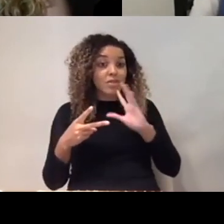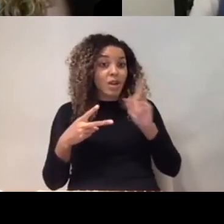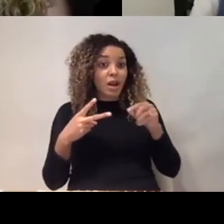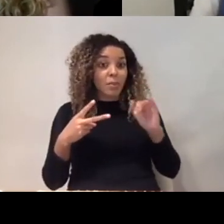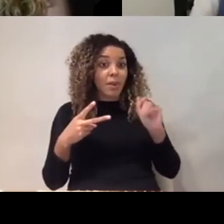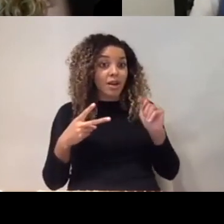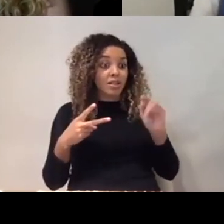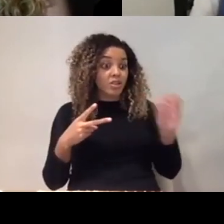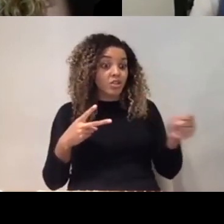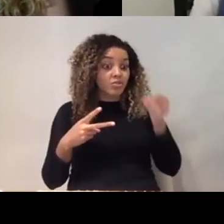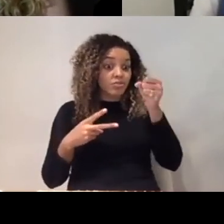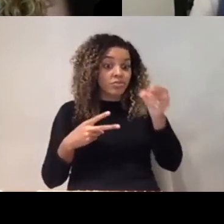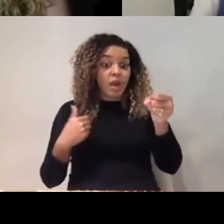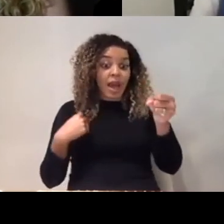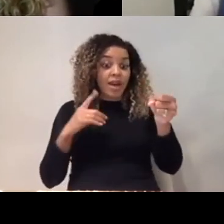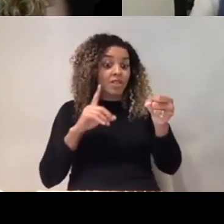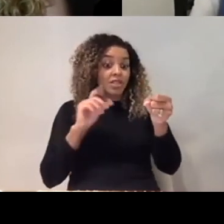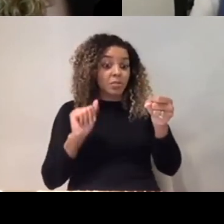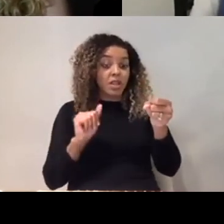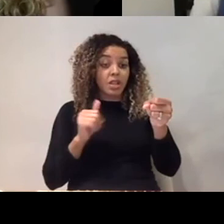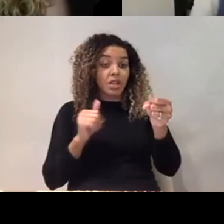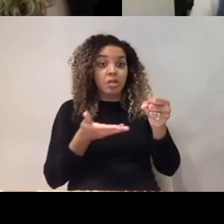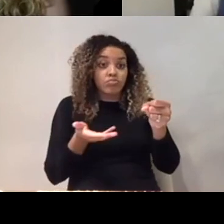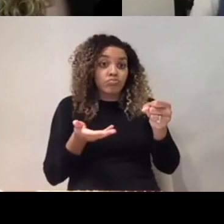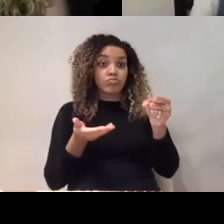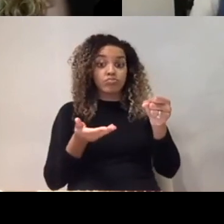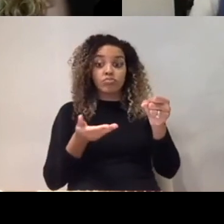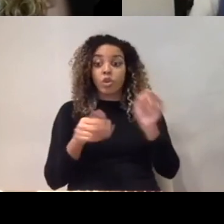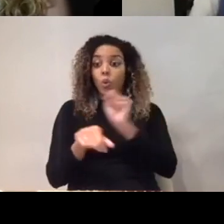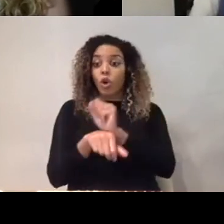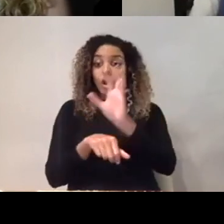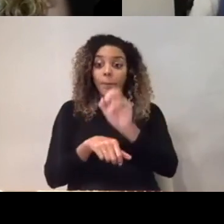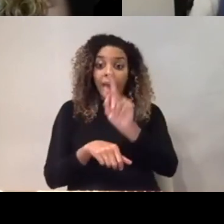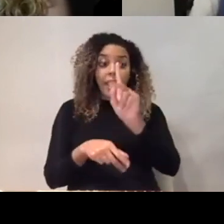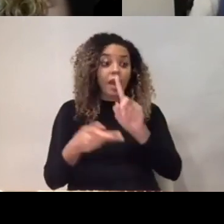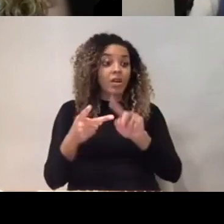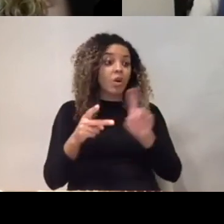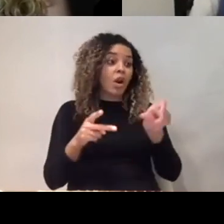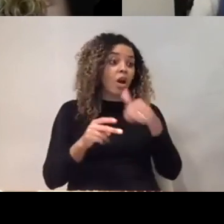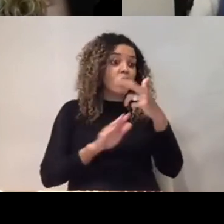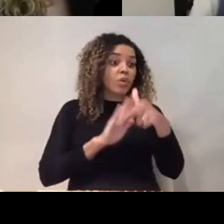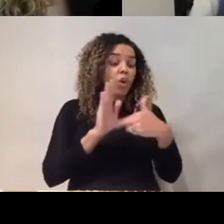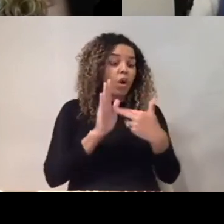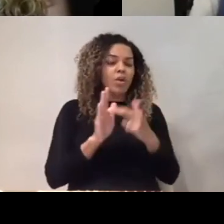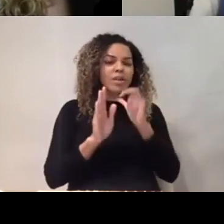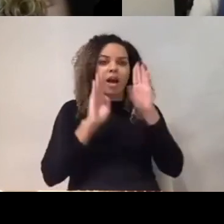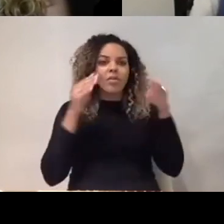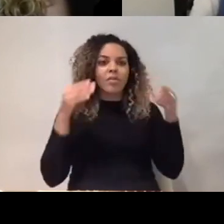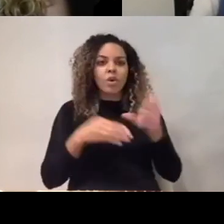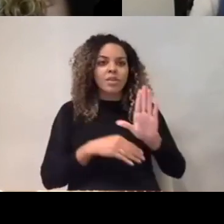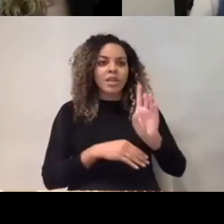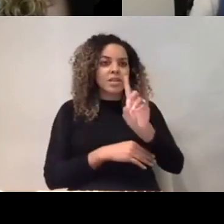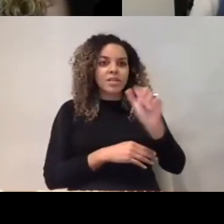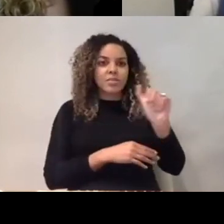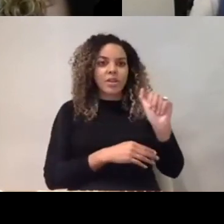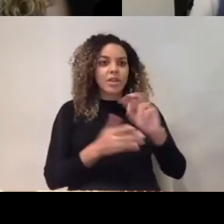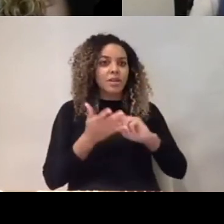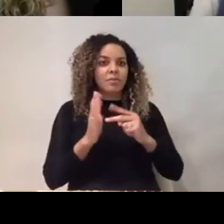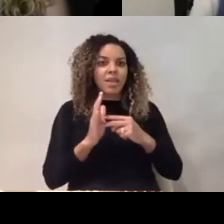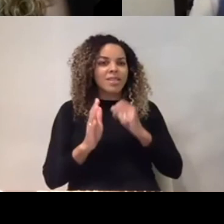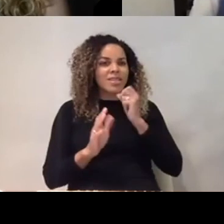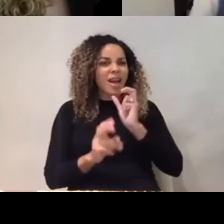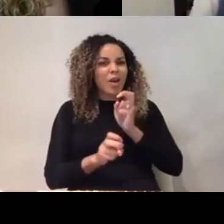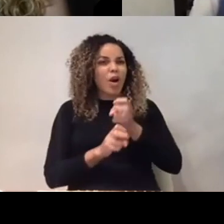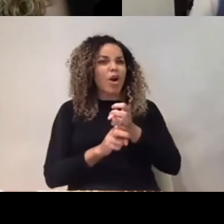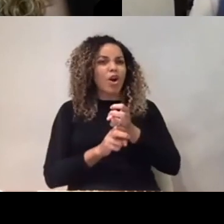and that's it. They're just working at the bank or they're just doing whatever they're doing. So it's actually not that hard if you are doing it from an